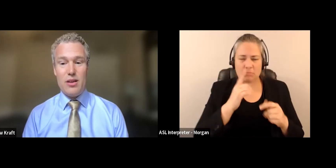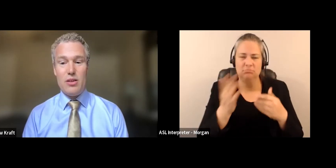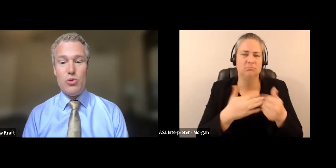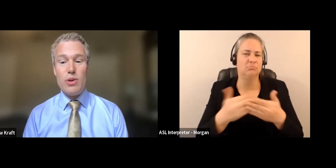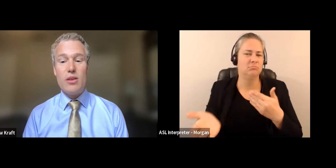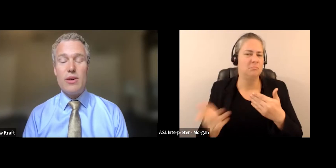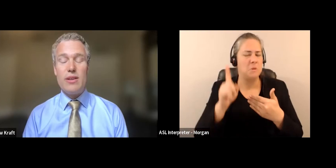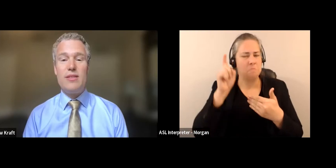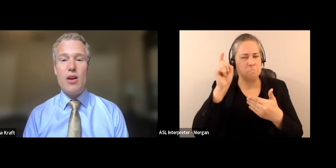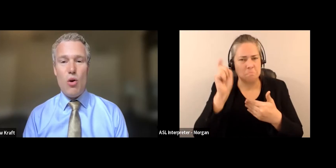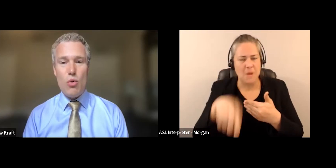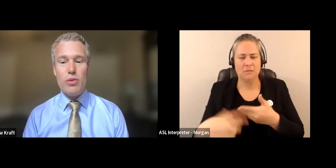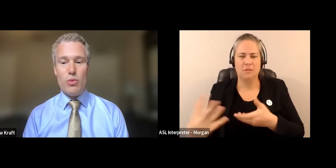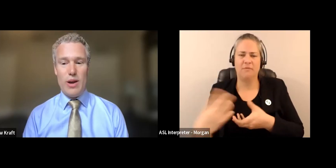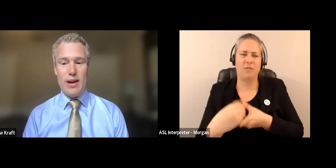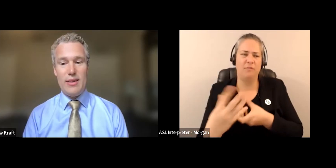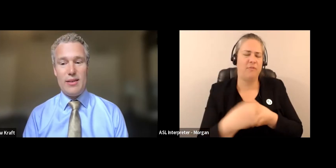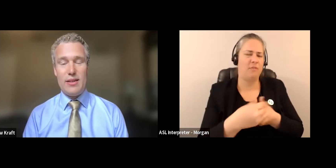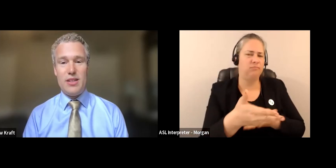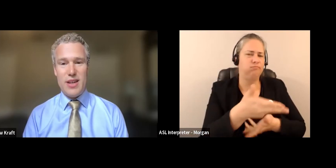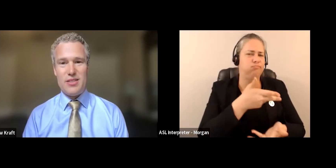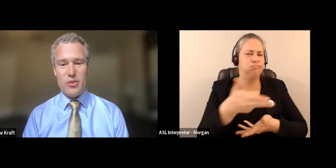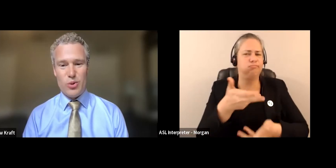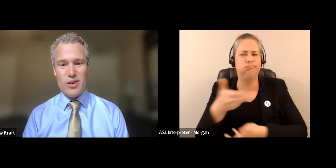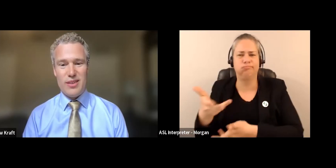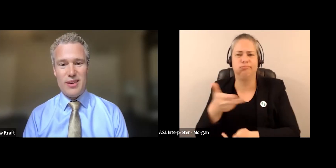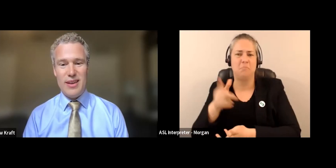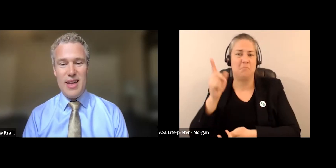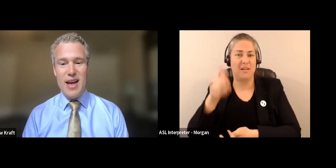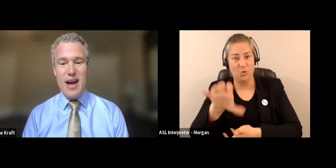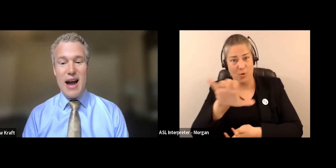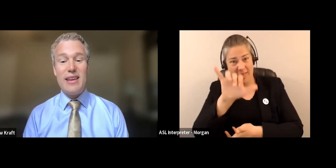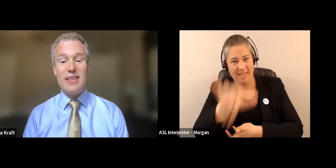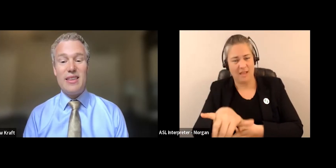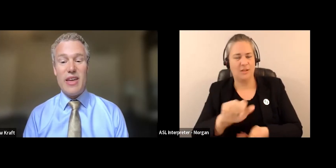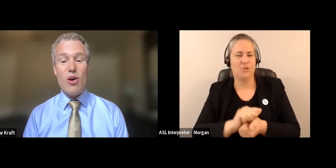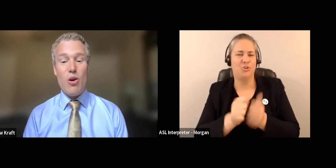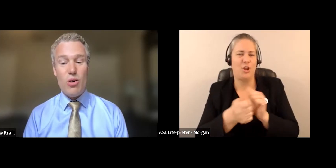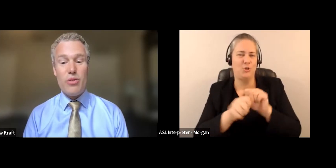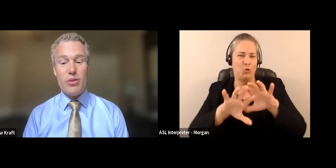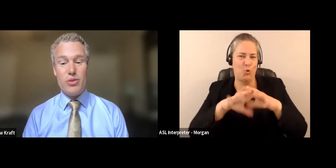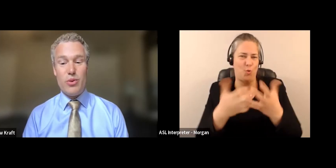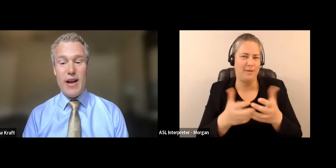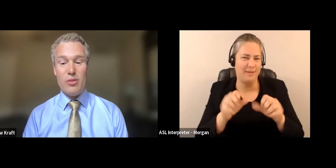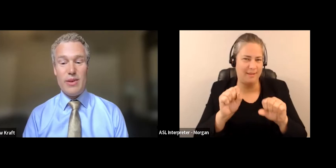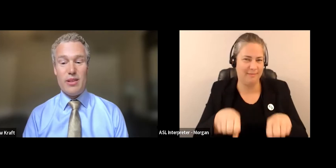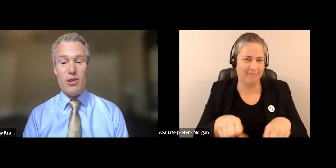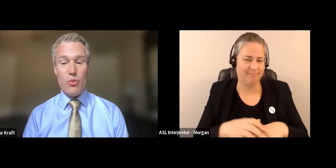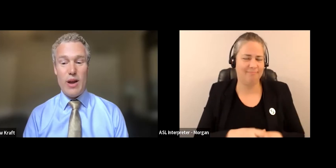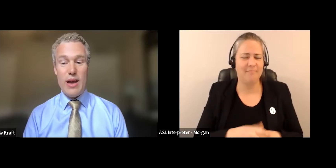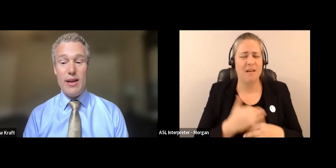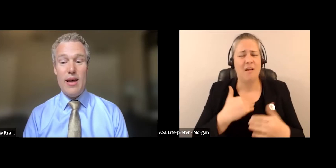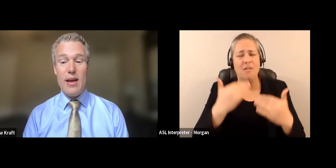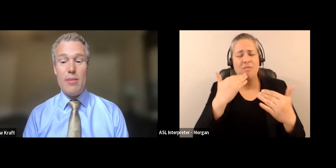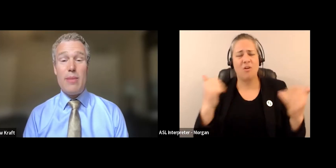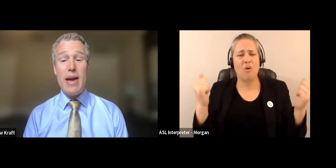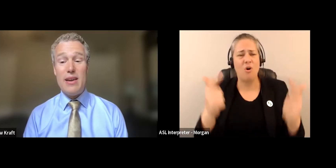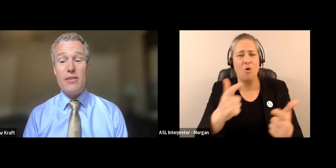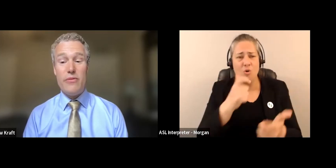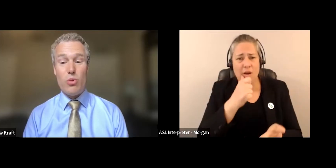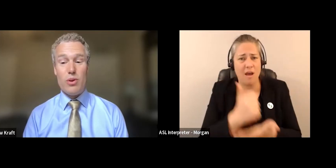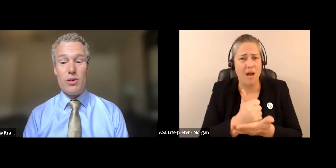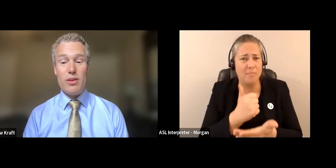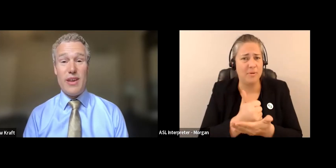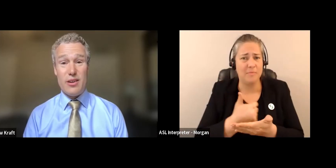engage. Doing so is the only way to change the world. I'd like to thank all those who have helped me along the way by